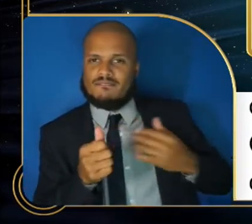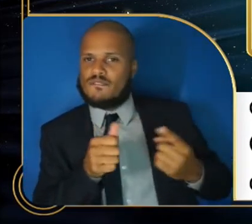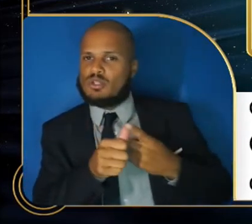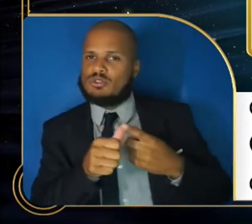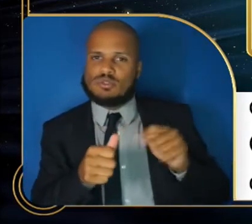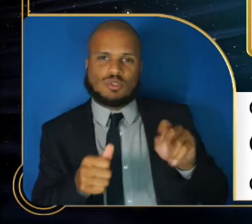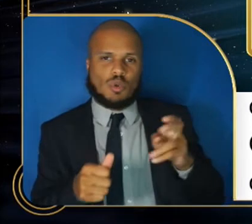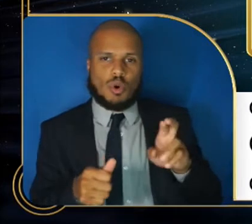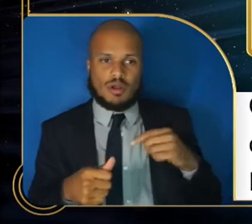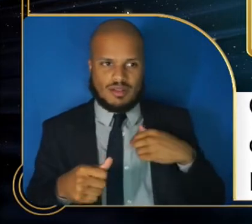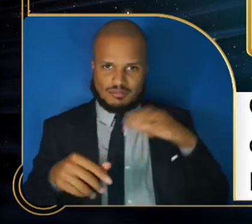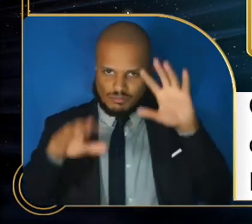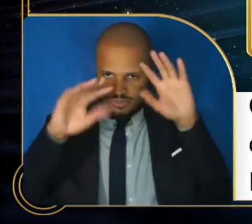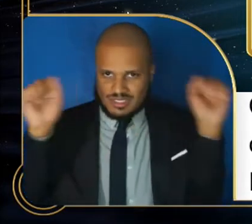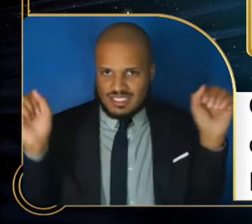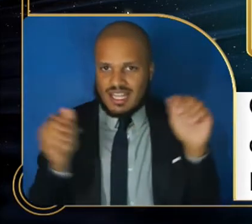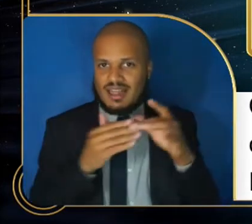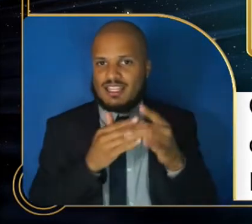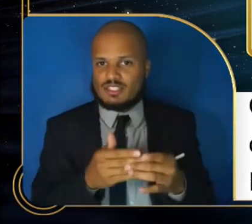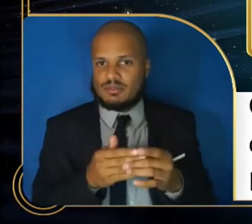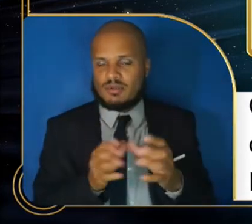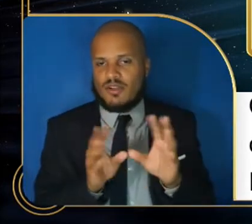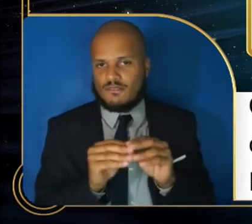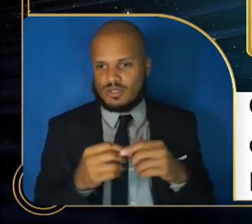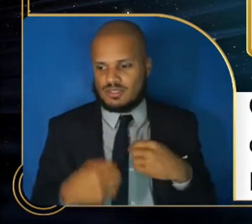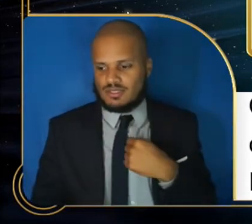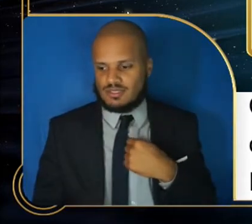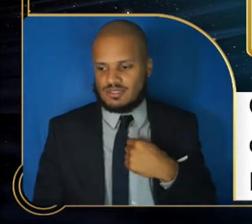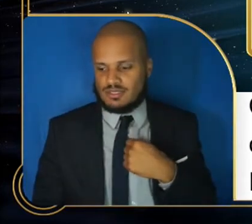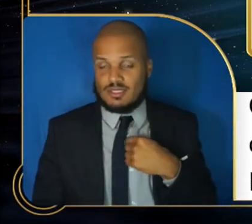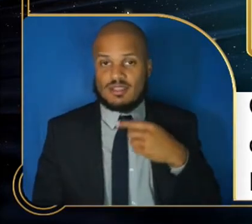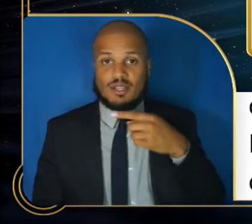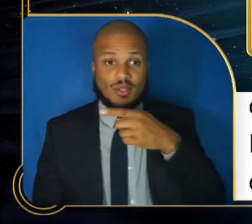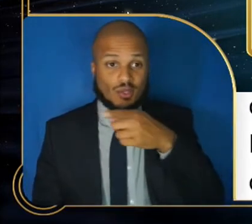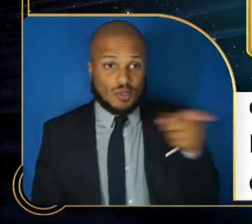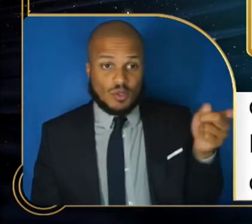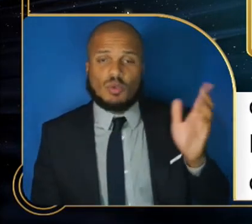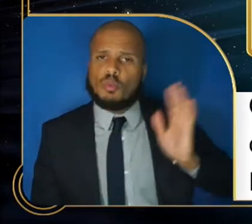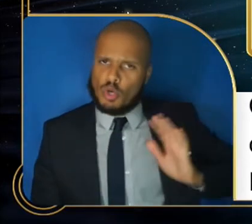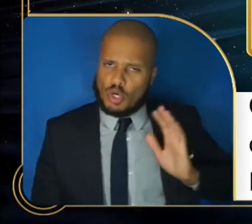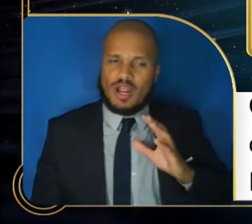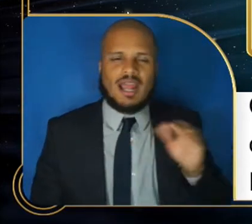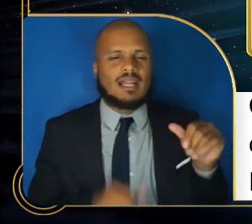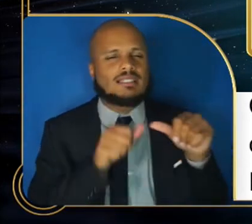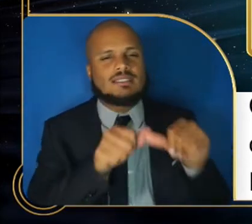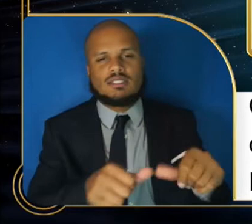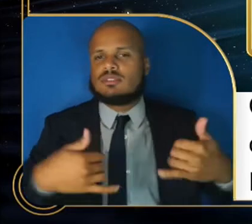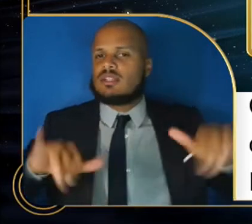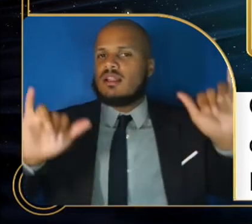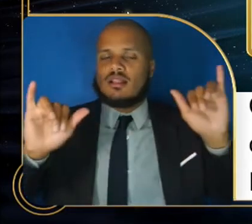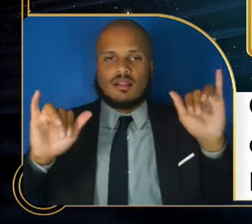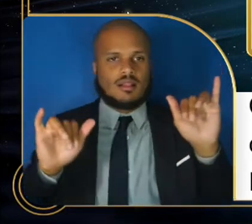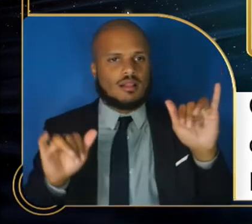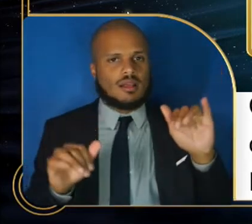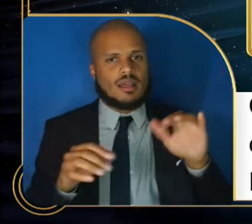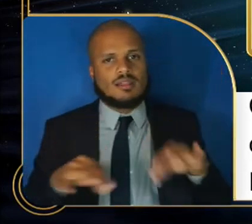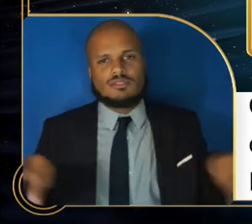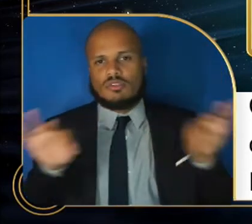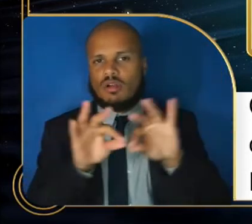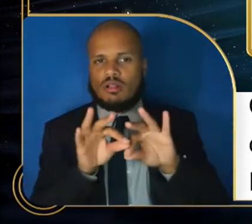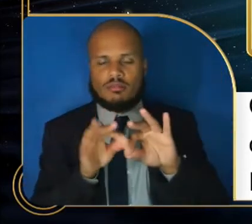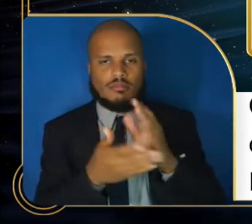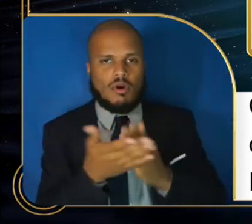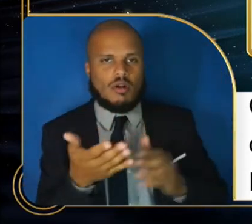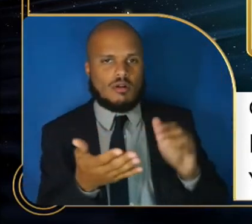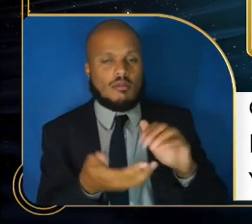and CEO of the Leadership Conference. You were and continue to be an integral and essential